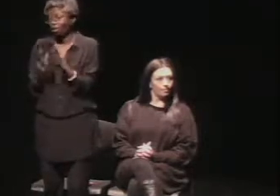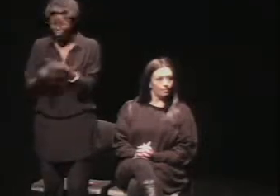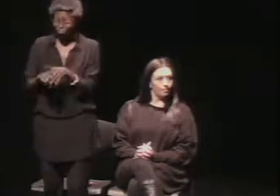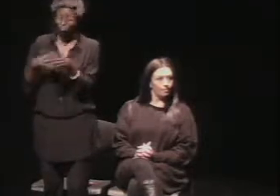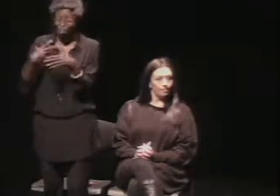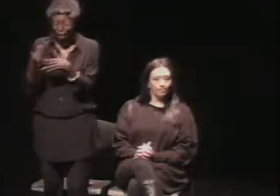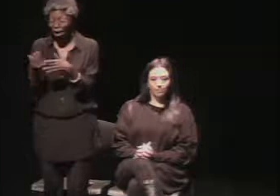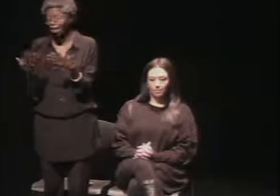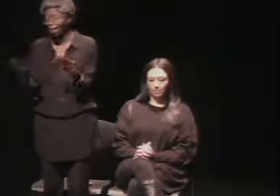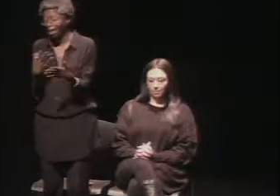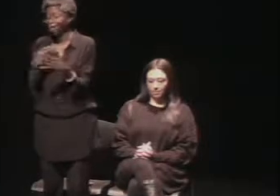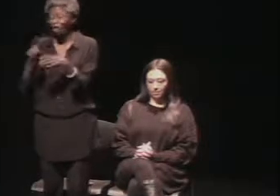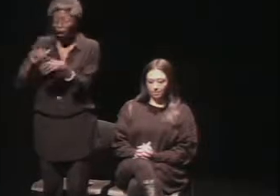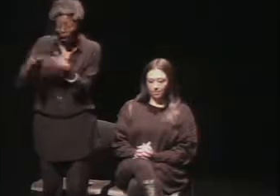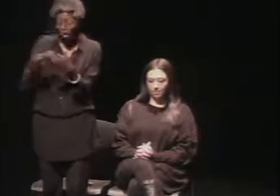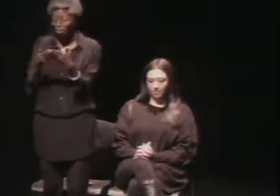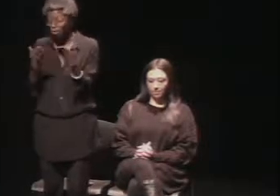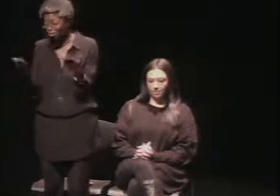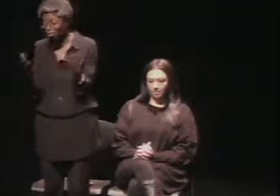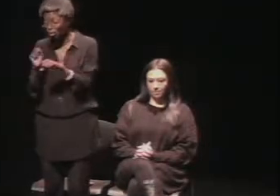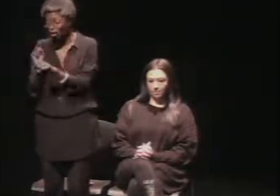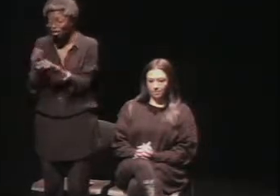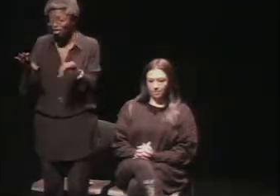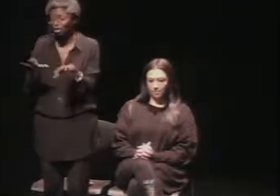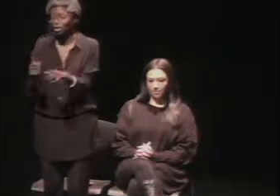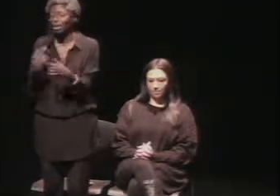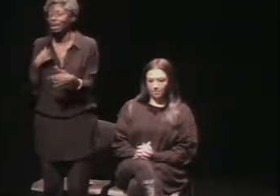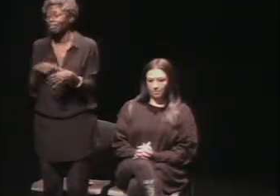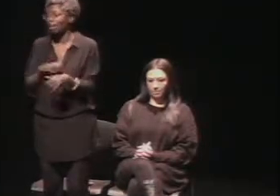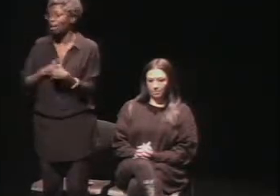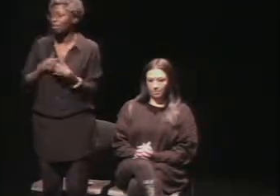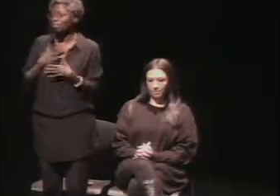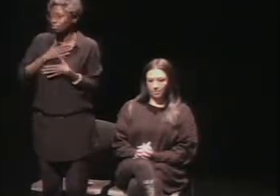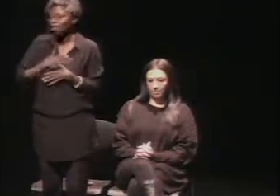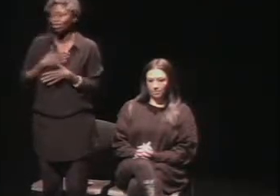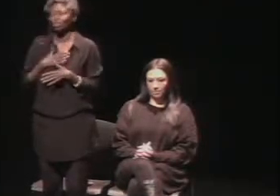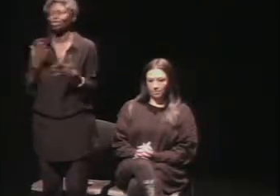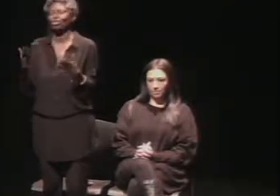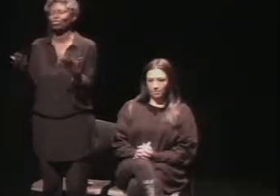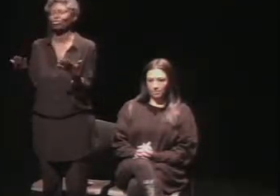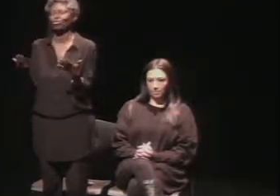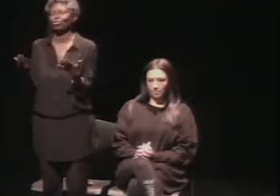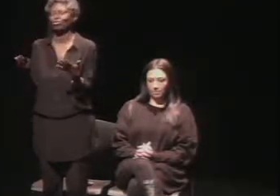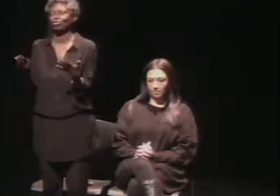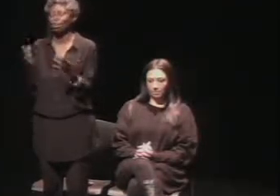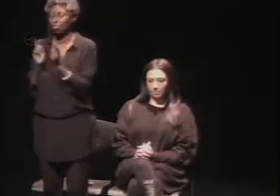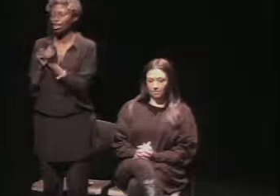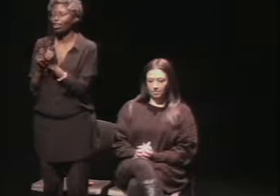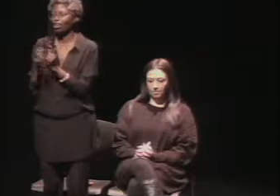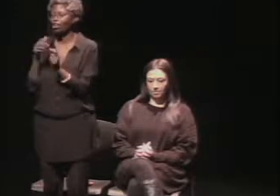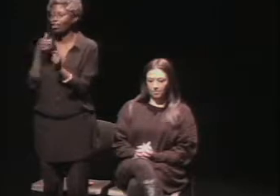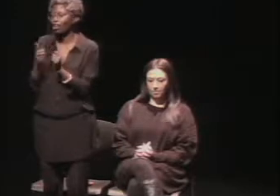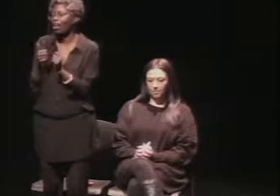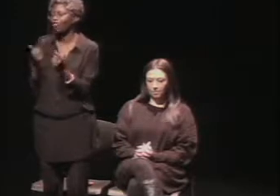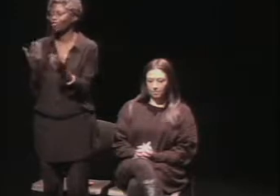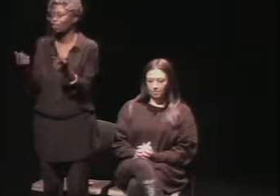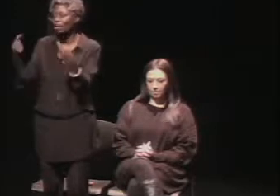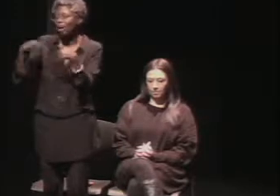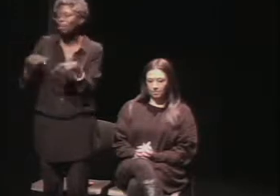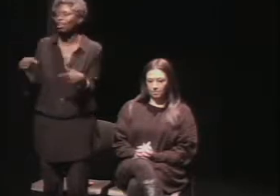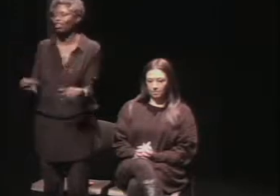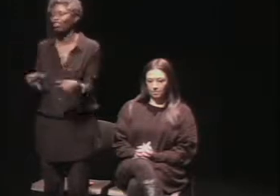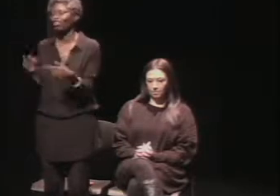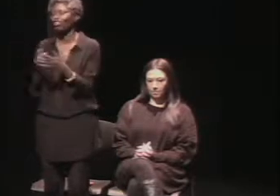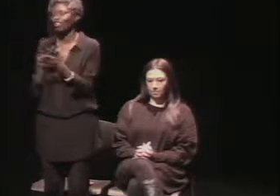and all the work that she's been doing. And I really had the pleasure of meeting Tarana as just a person who would come here to the Schomburg Center and